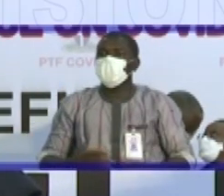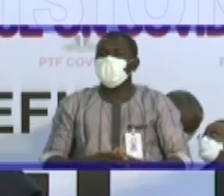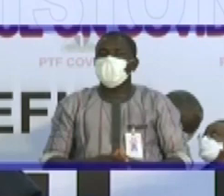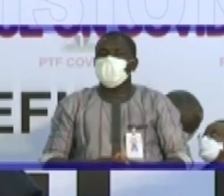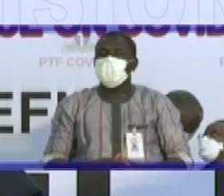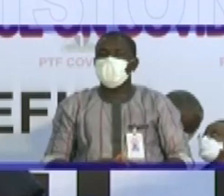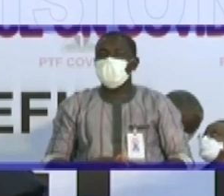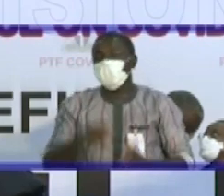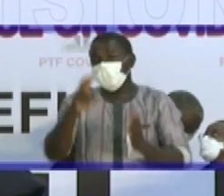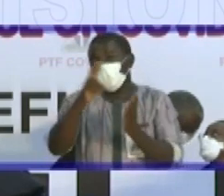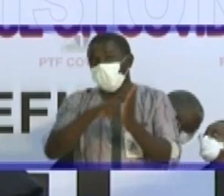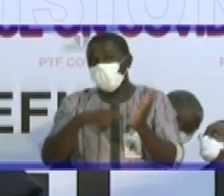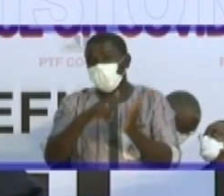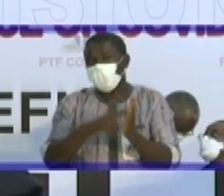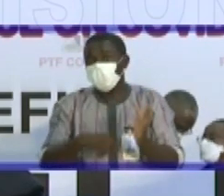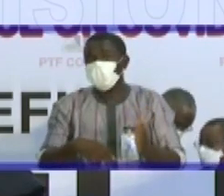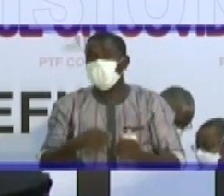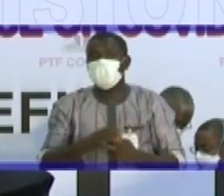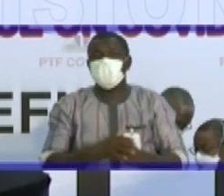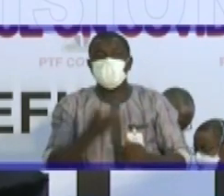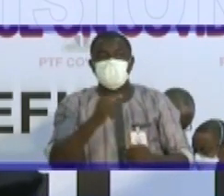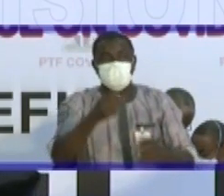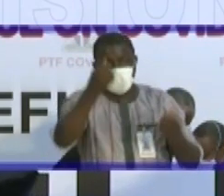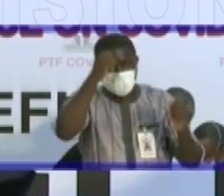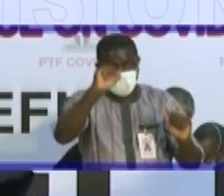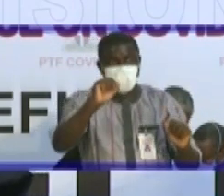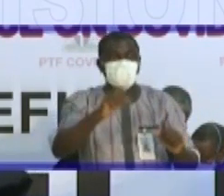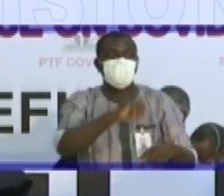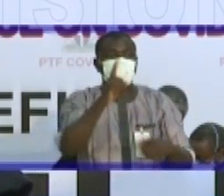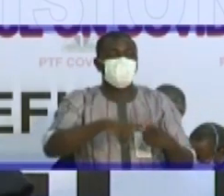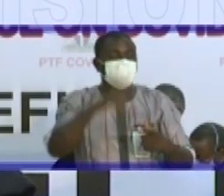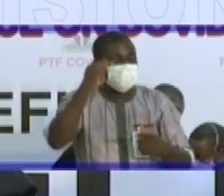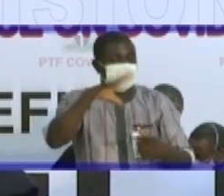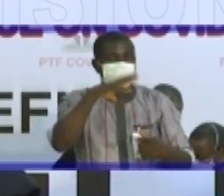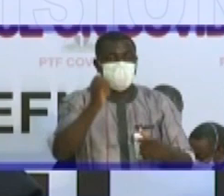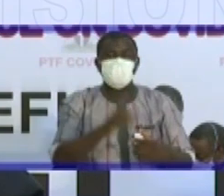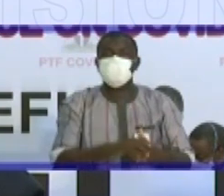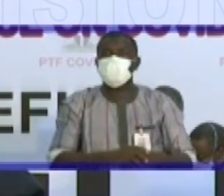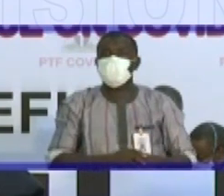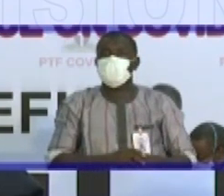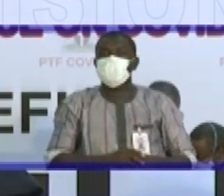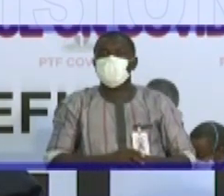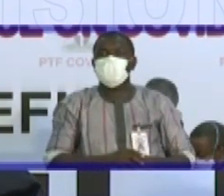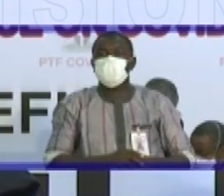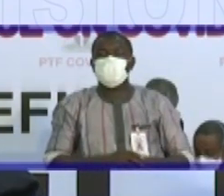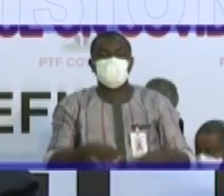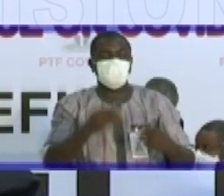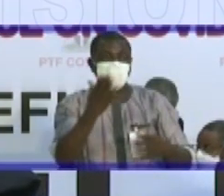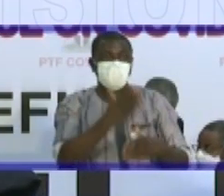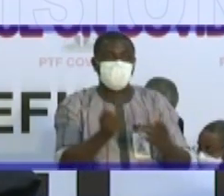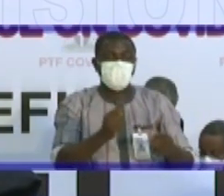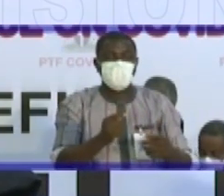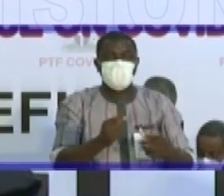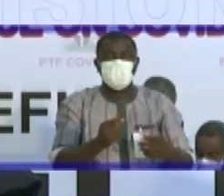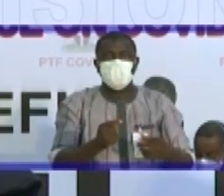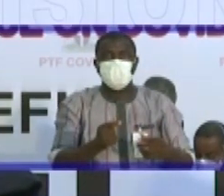I was reading the Ghanaian president's address when he was lifting a partial restriction